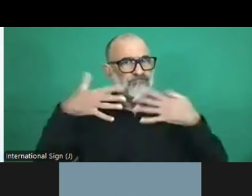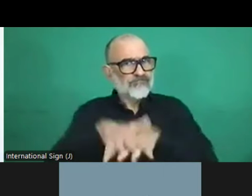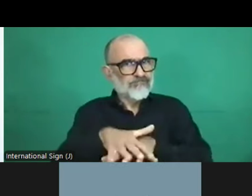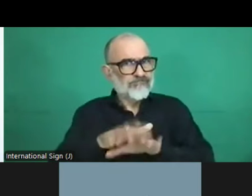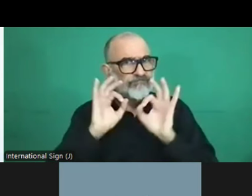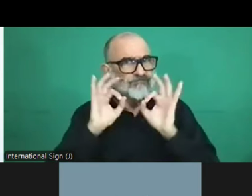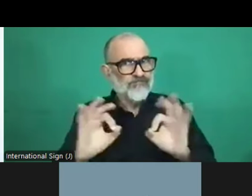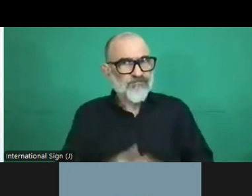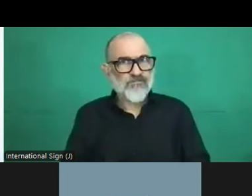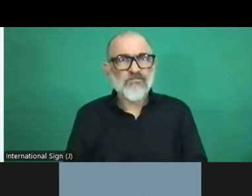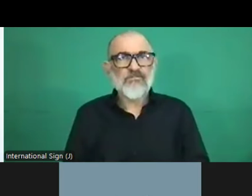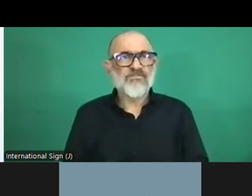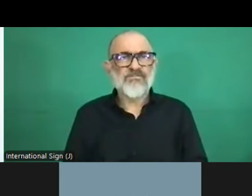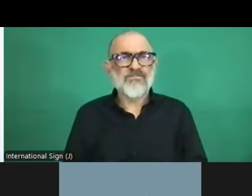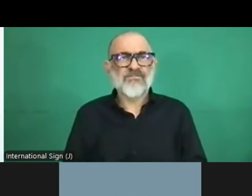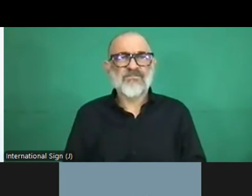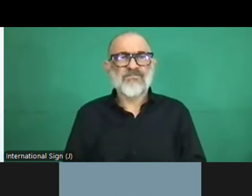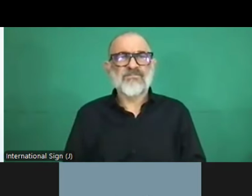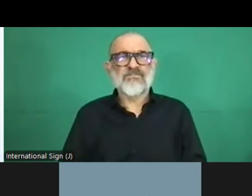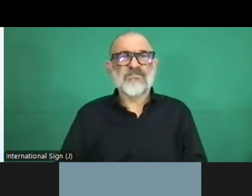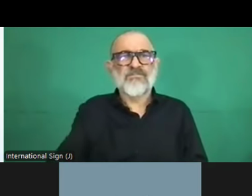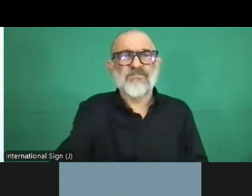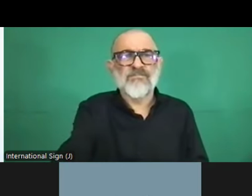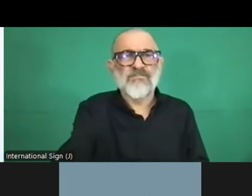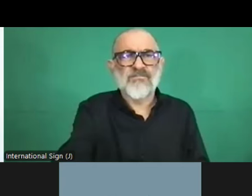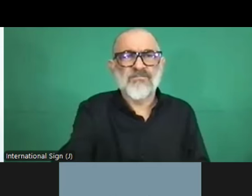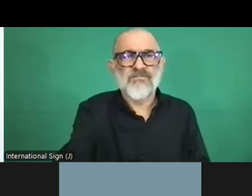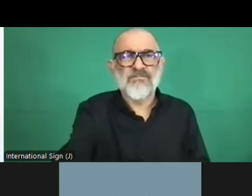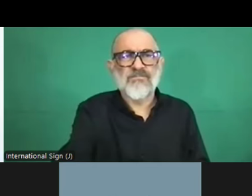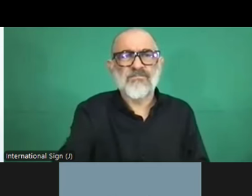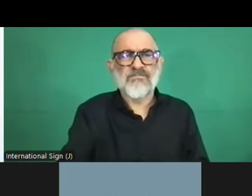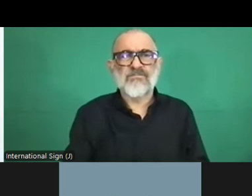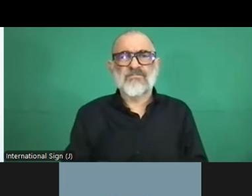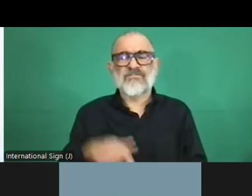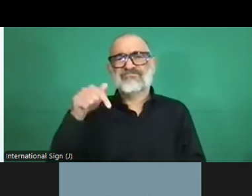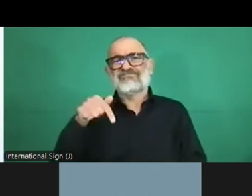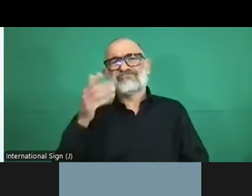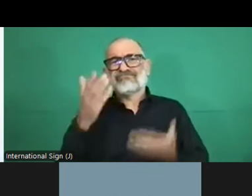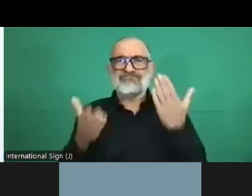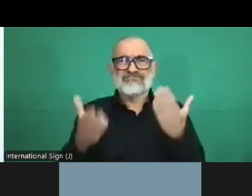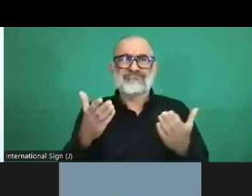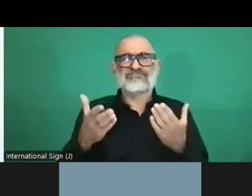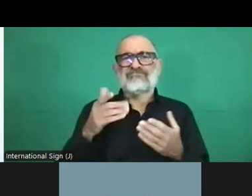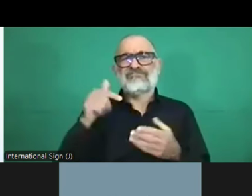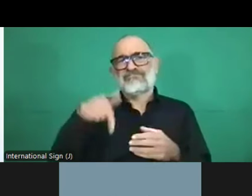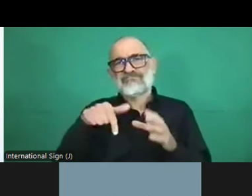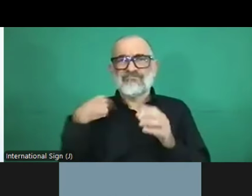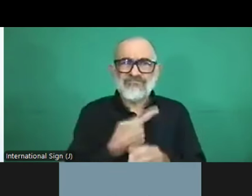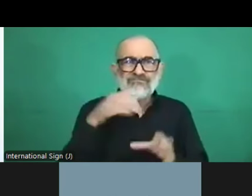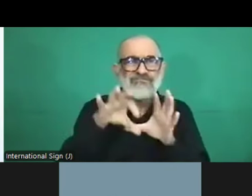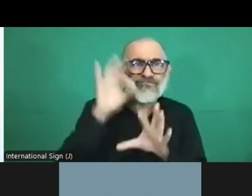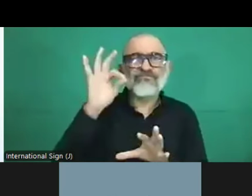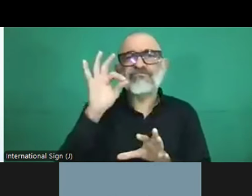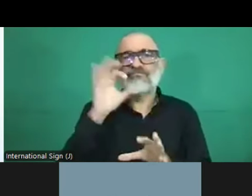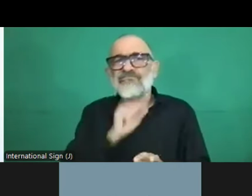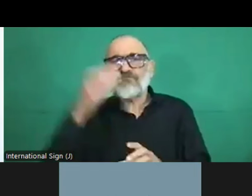half, como moderador de este evento. I will be the moderator Este of this episodio event. The forma parte de una first part of serie dedicada a la today atención is a primaria de part salud of a series que está